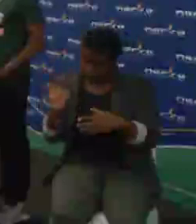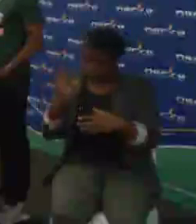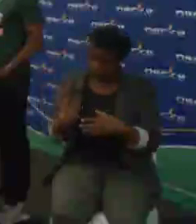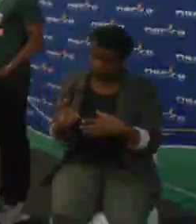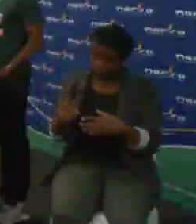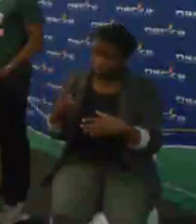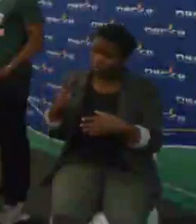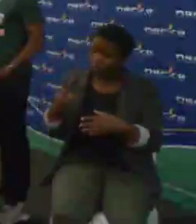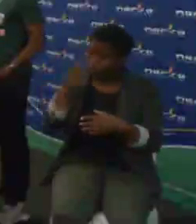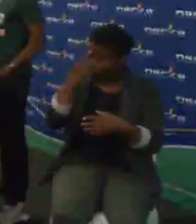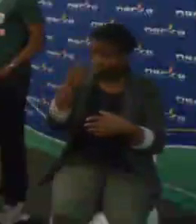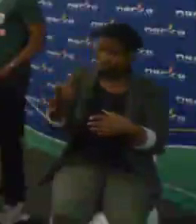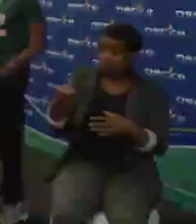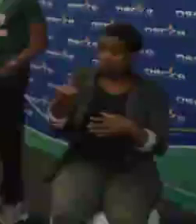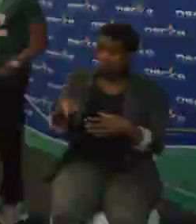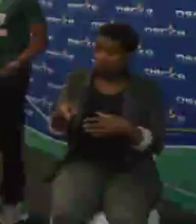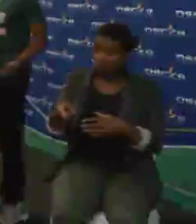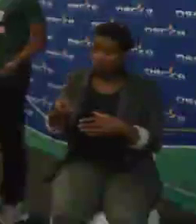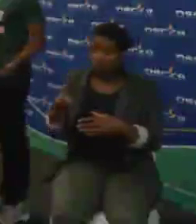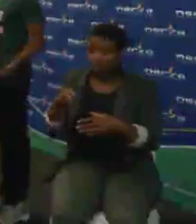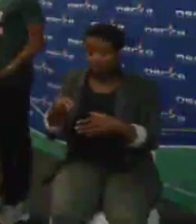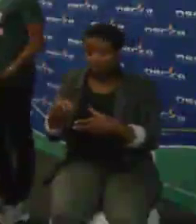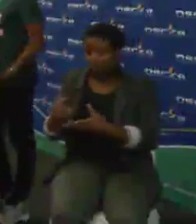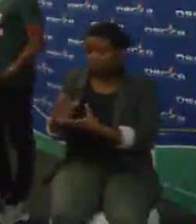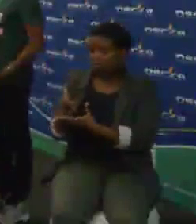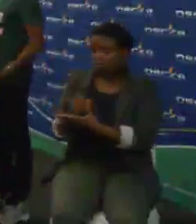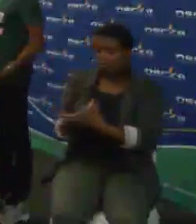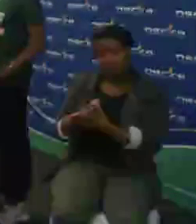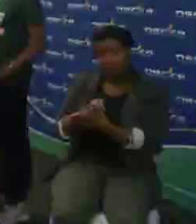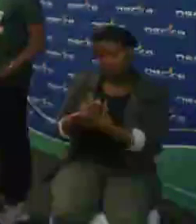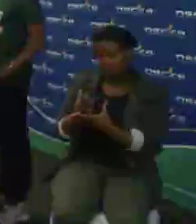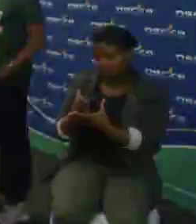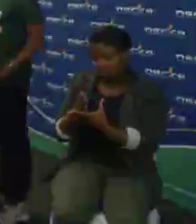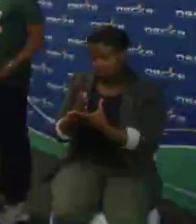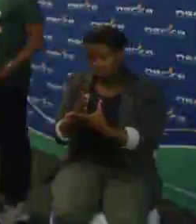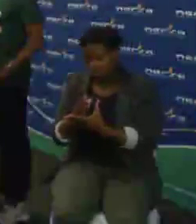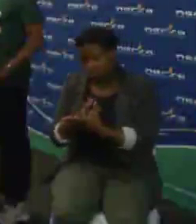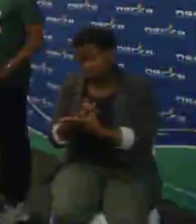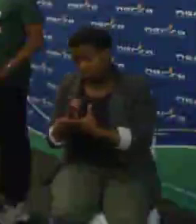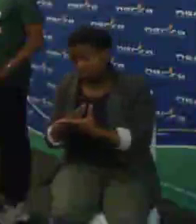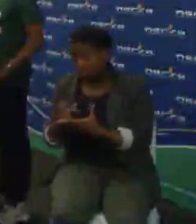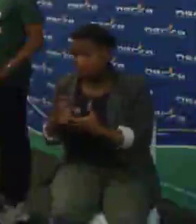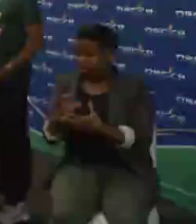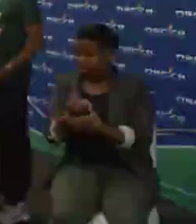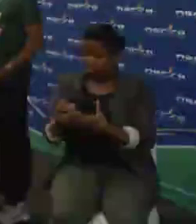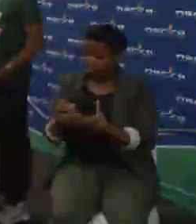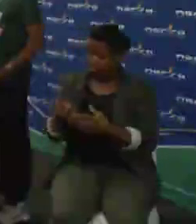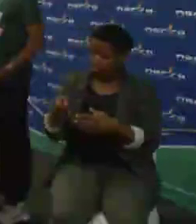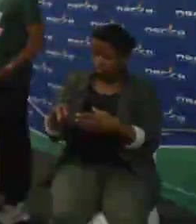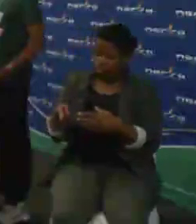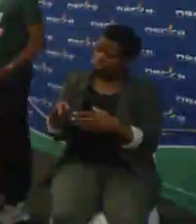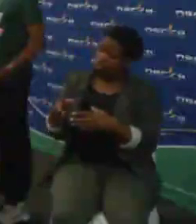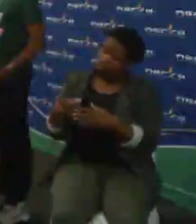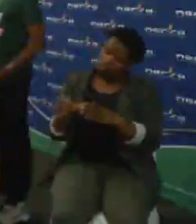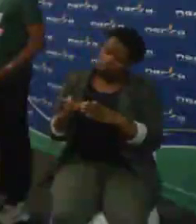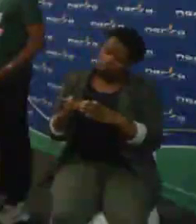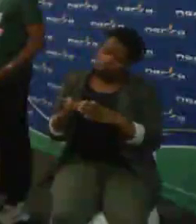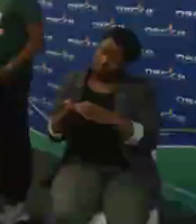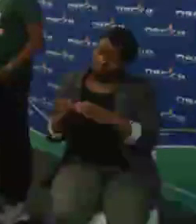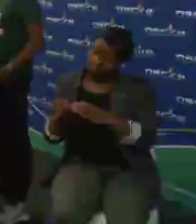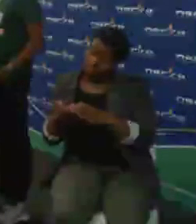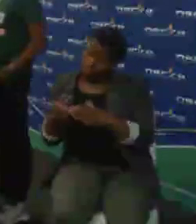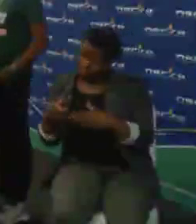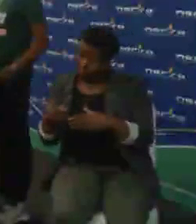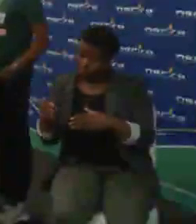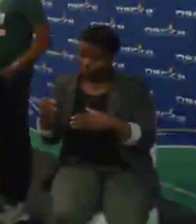that there's an exercise of deception that is occurring, where essentially the residential sector is given the burden, and in